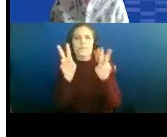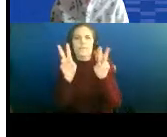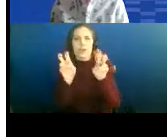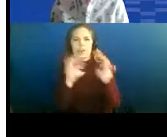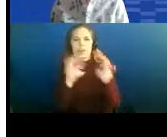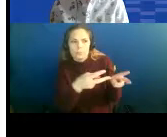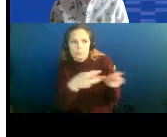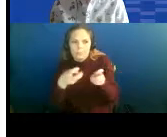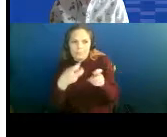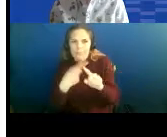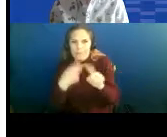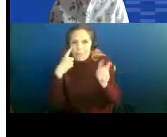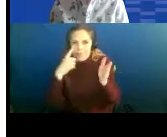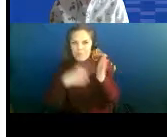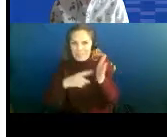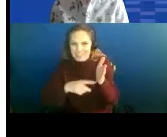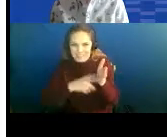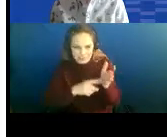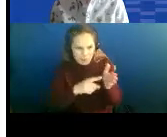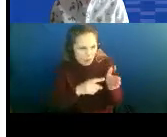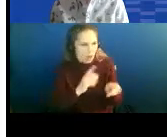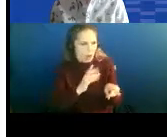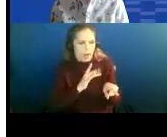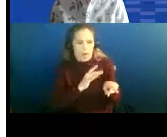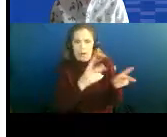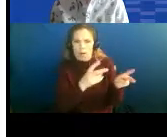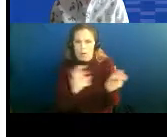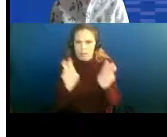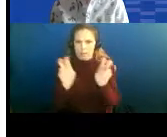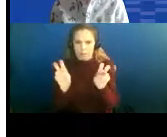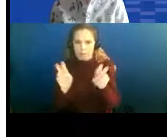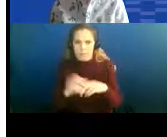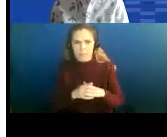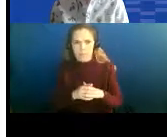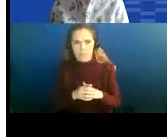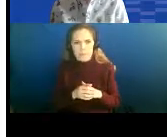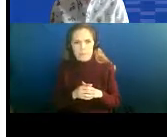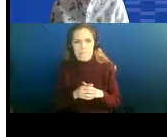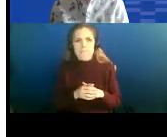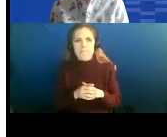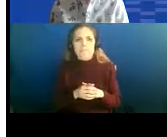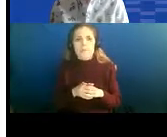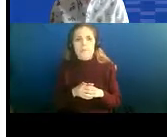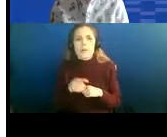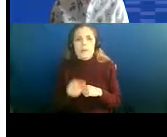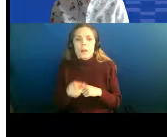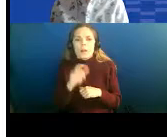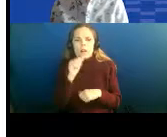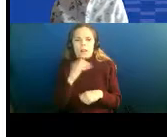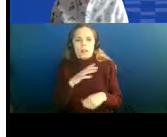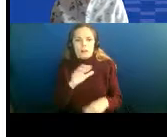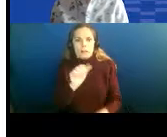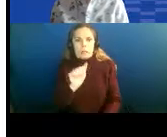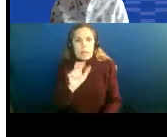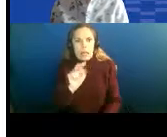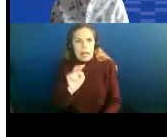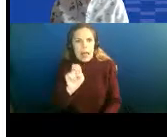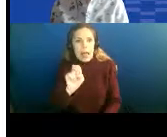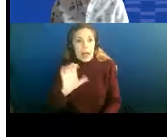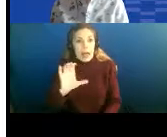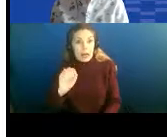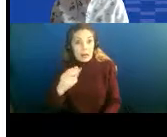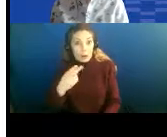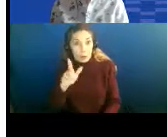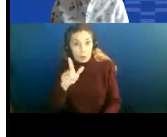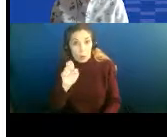to distill down what we took from this idea of assuming capacity is assuming that people can speak to their